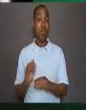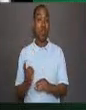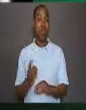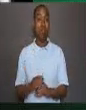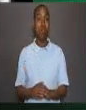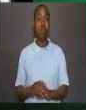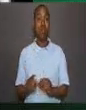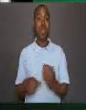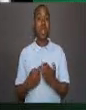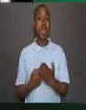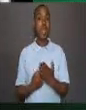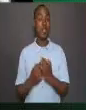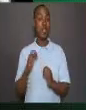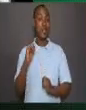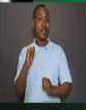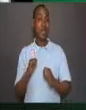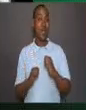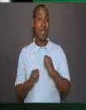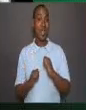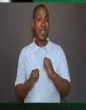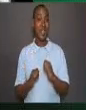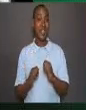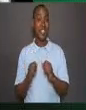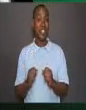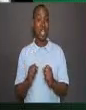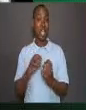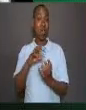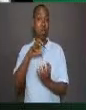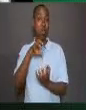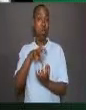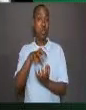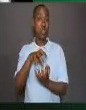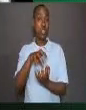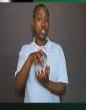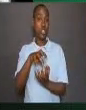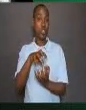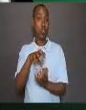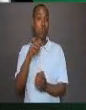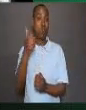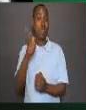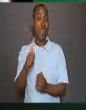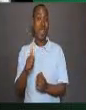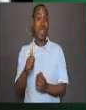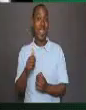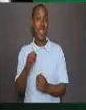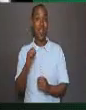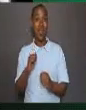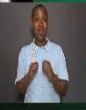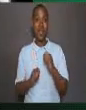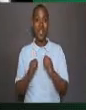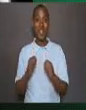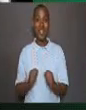we can compare the composition of the gases and